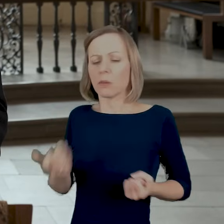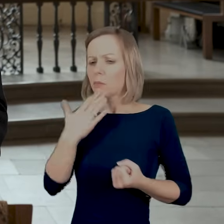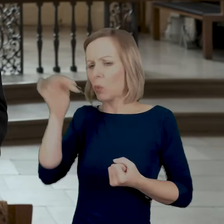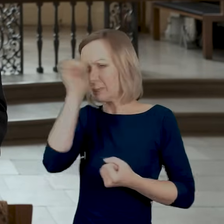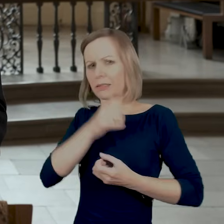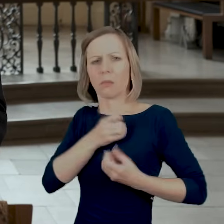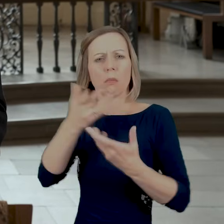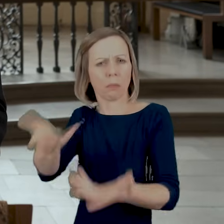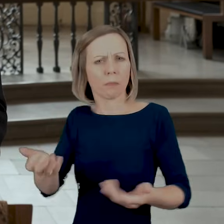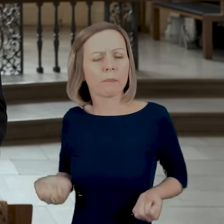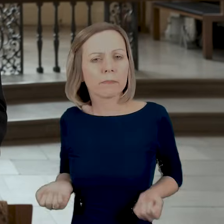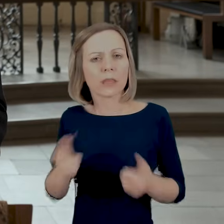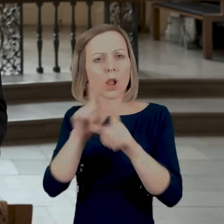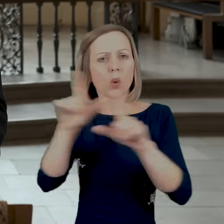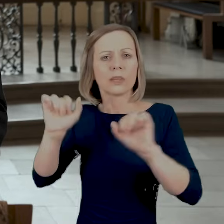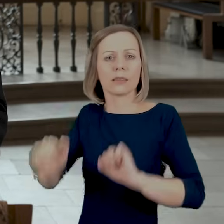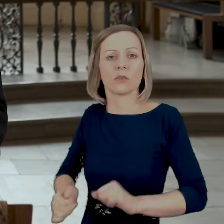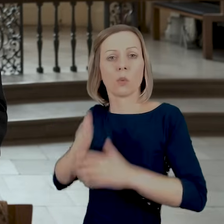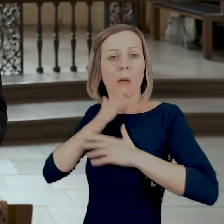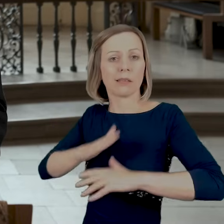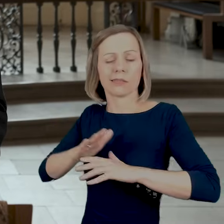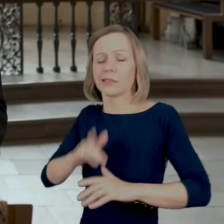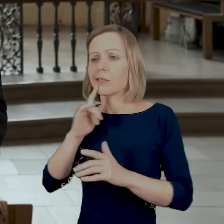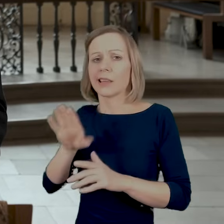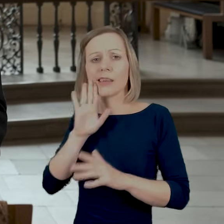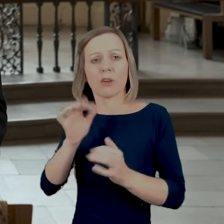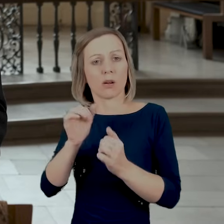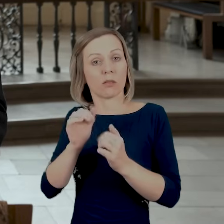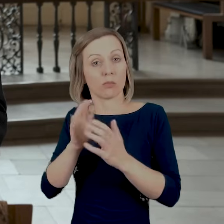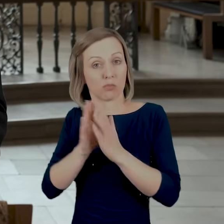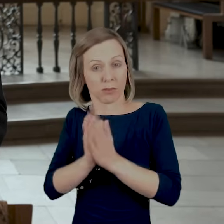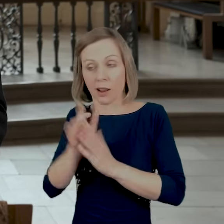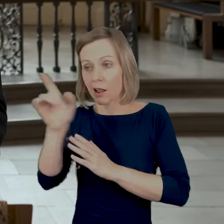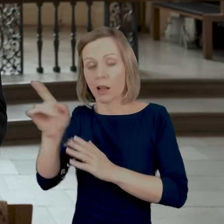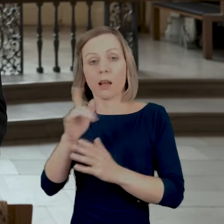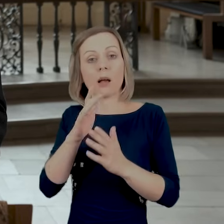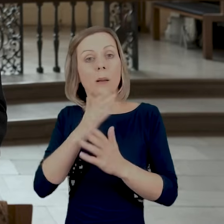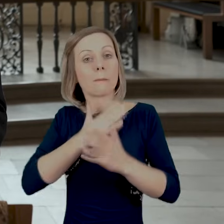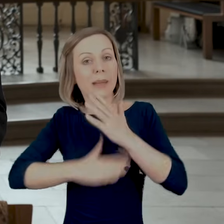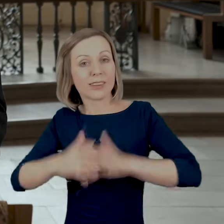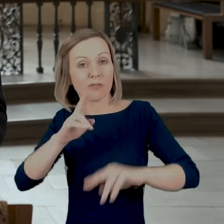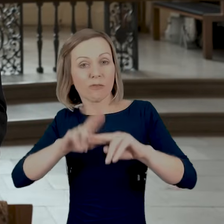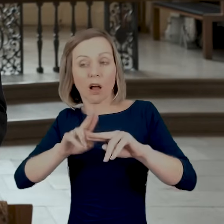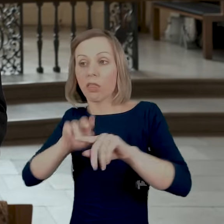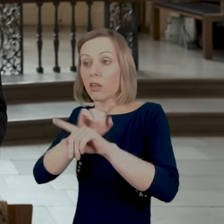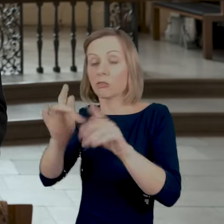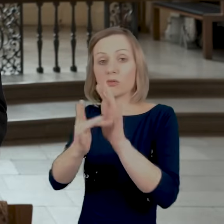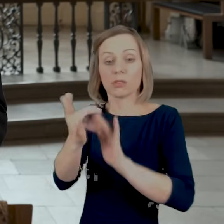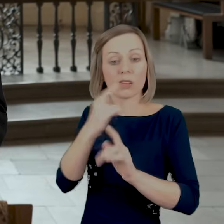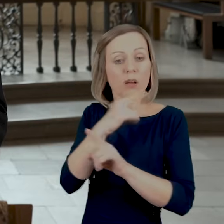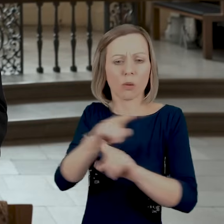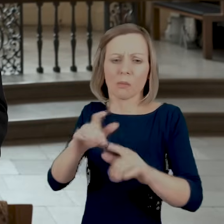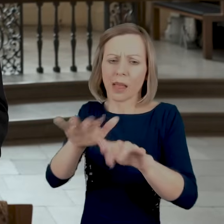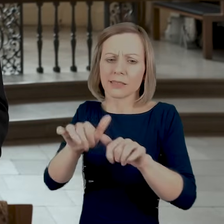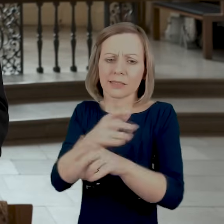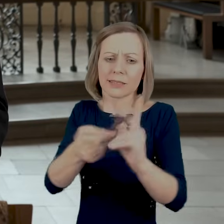mercy, hear our prayer. Patient Father, your Son said, "Blessed are you who are hated, but woe when all speak well of